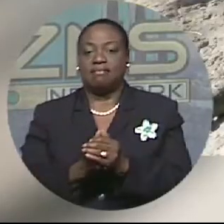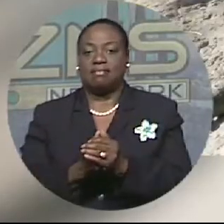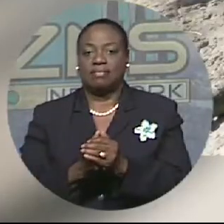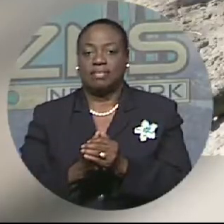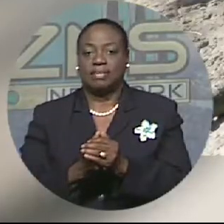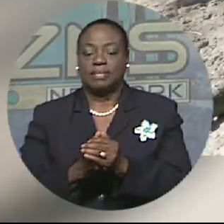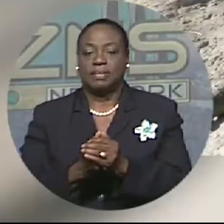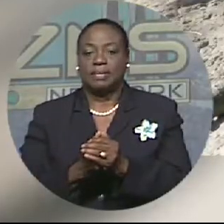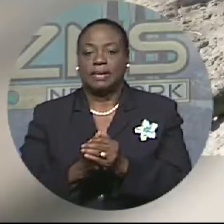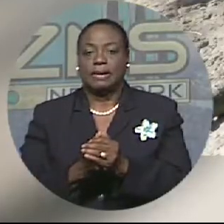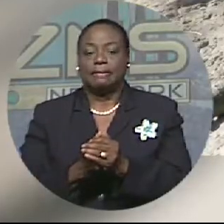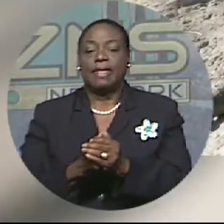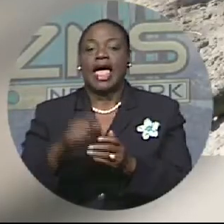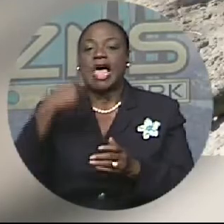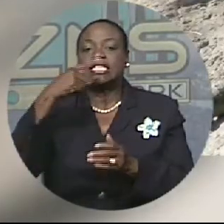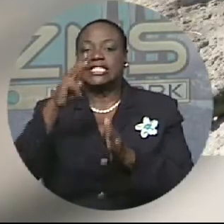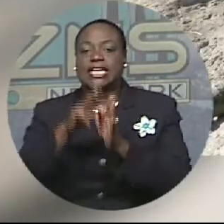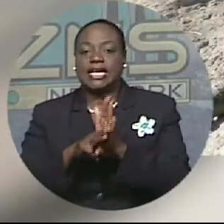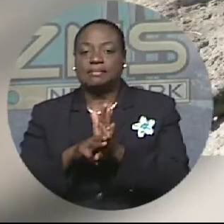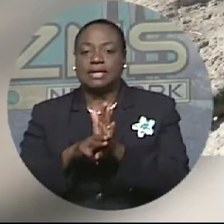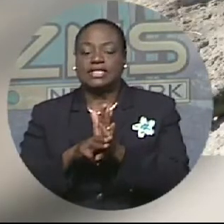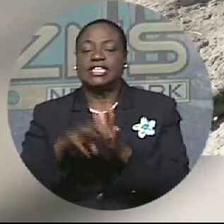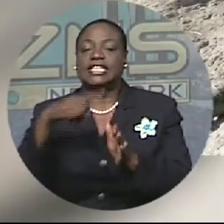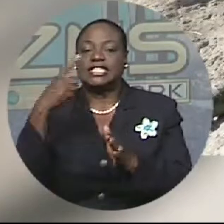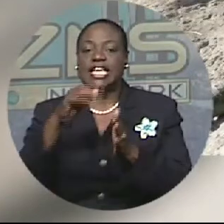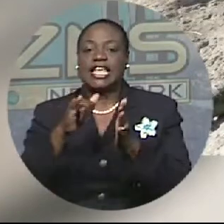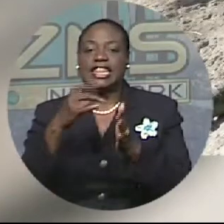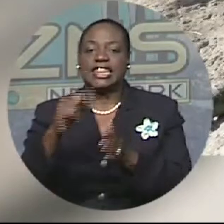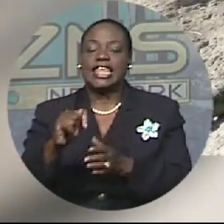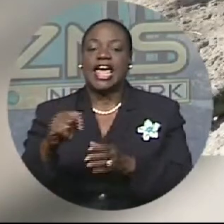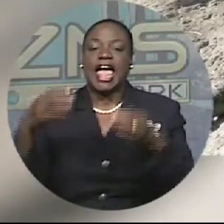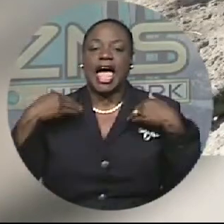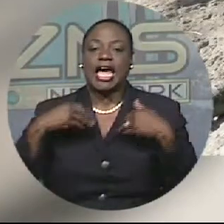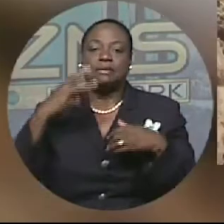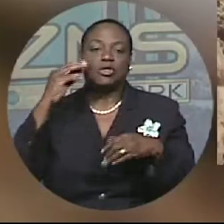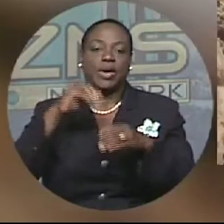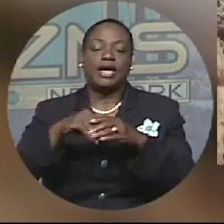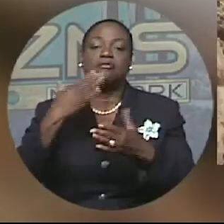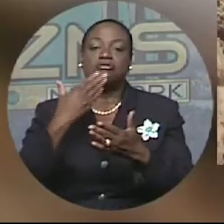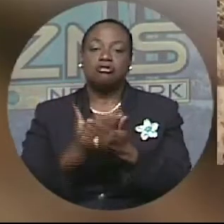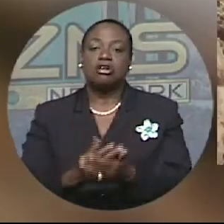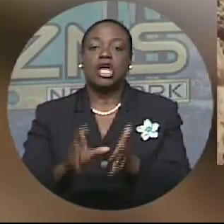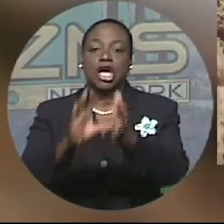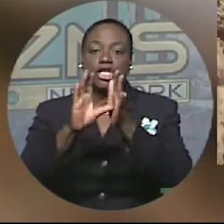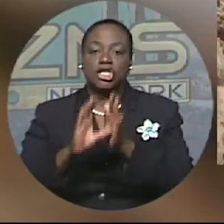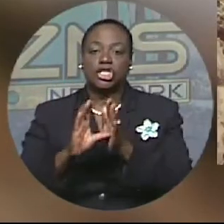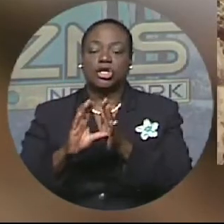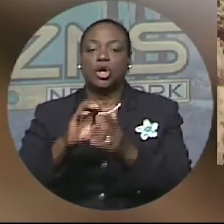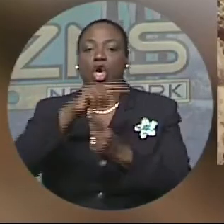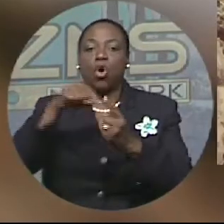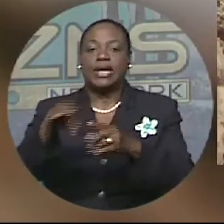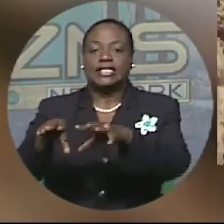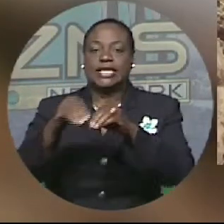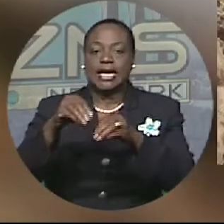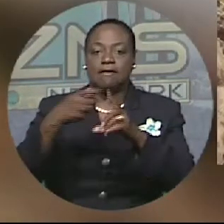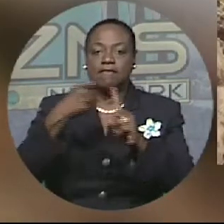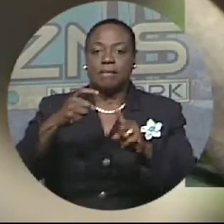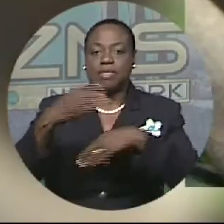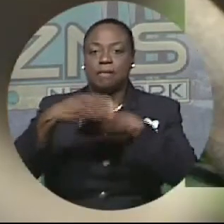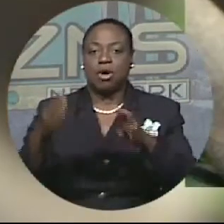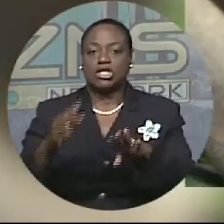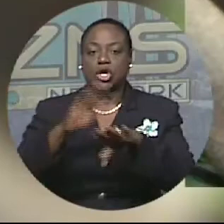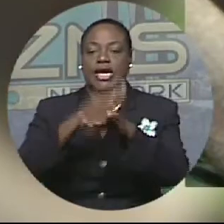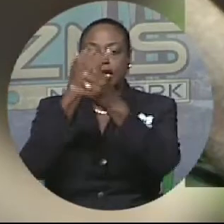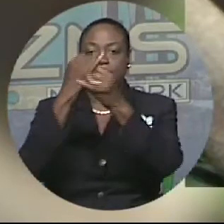to a statement from the Bahamas Information Services, said the animals were in good condition when taken from boxes on Independence Day, but 3 of